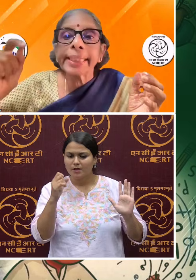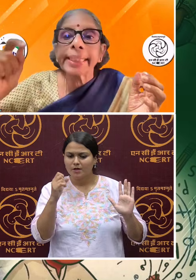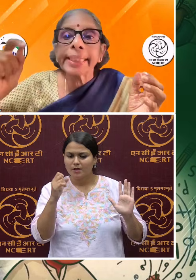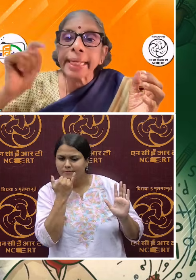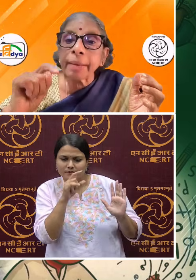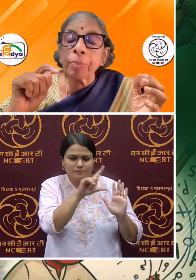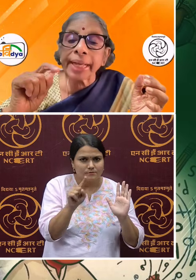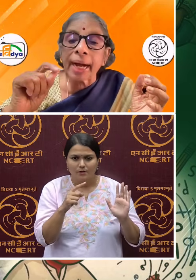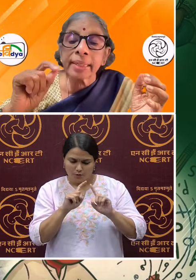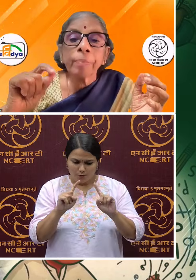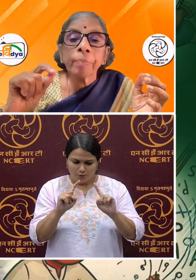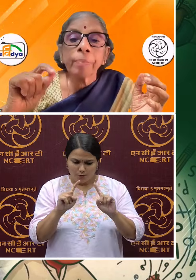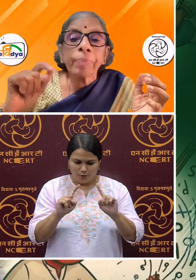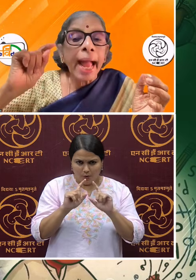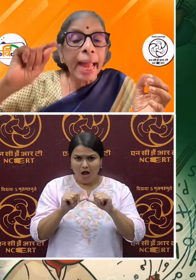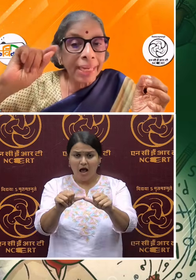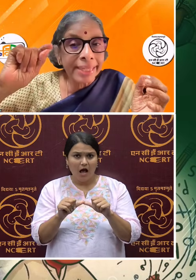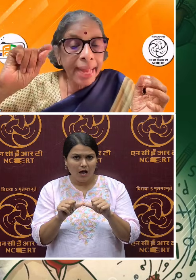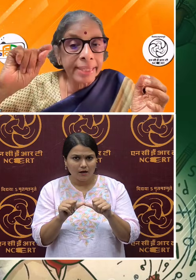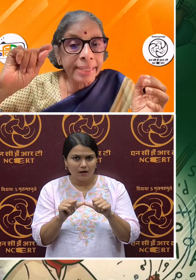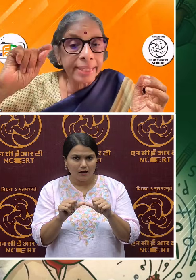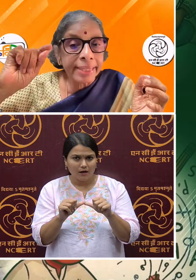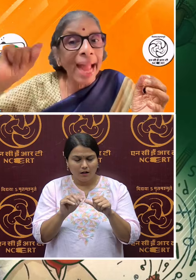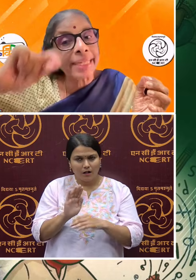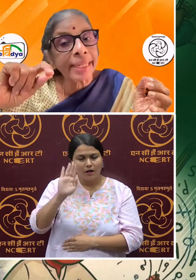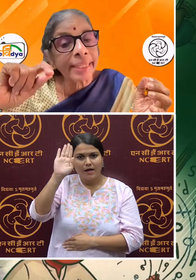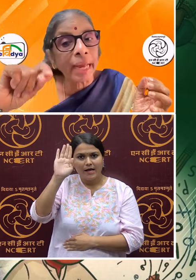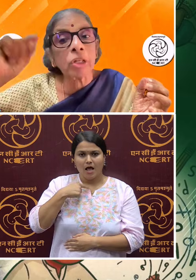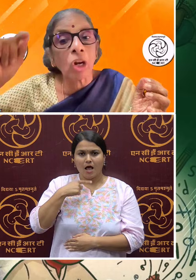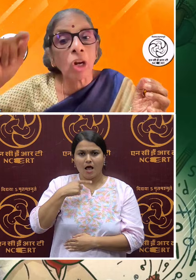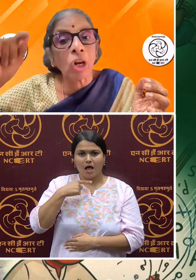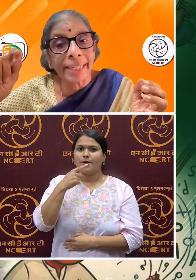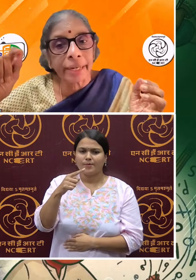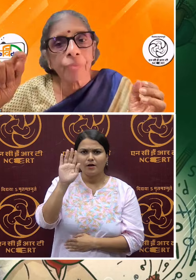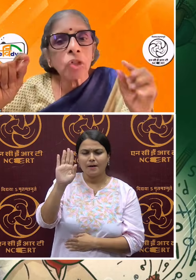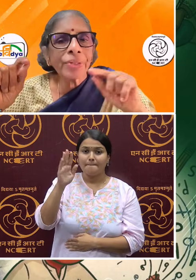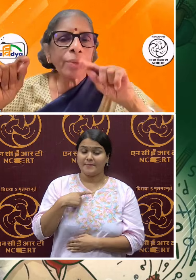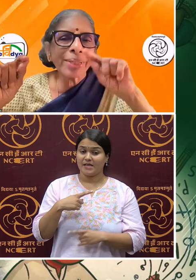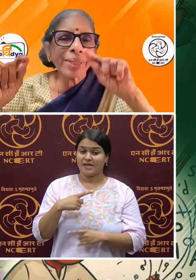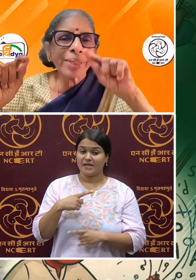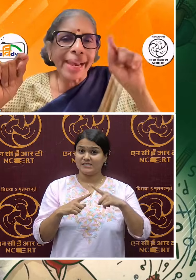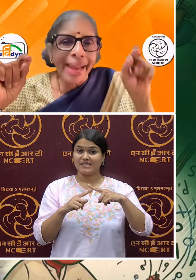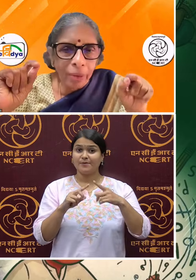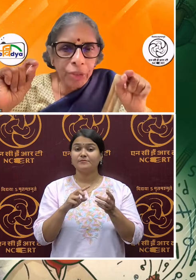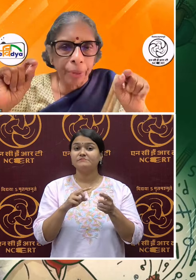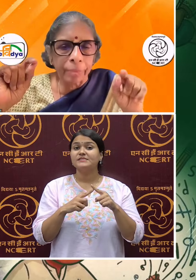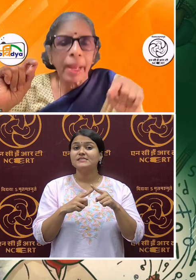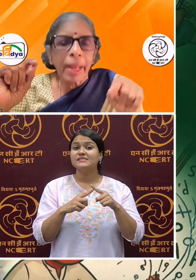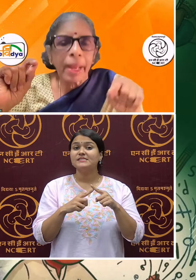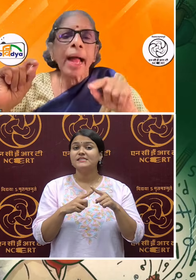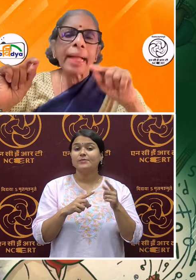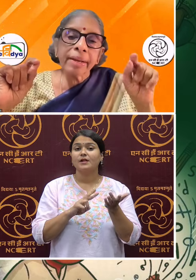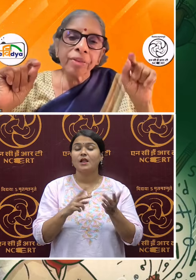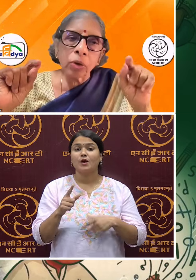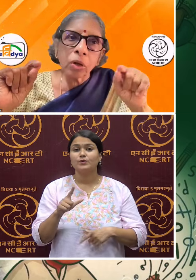think. Then he came up with the answer and raised his hand and said, I can tell it in Tamil, not in English. So you see, it was a language